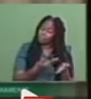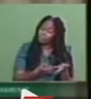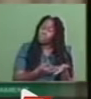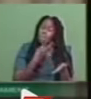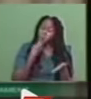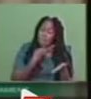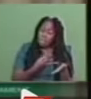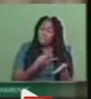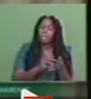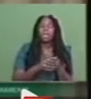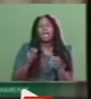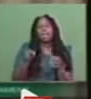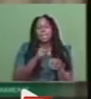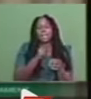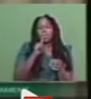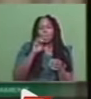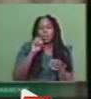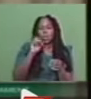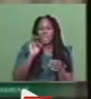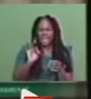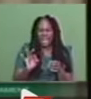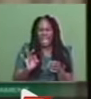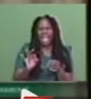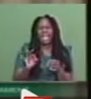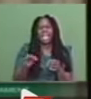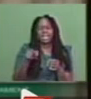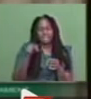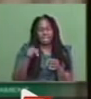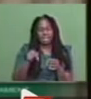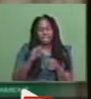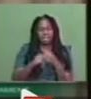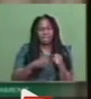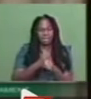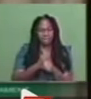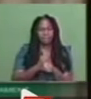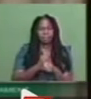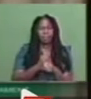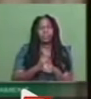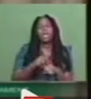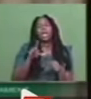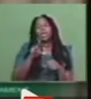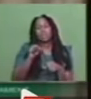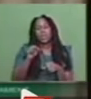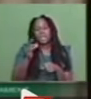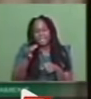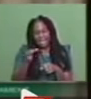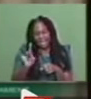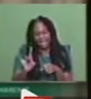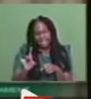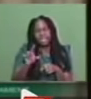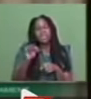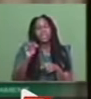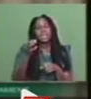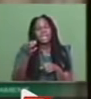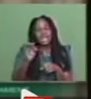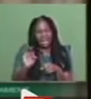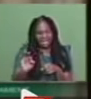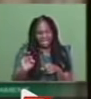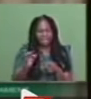page 109 for that year. Come now, fast forward, 2018-2019 fiscal. The